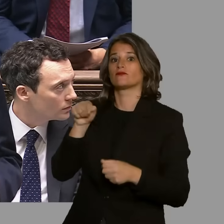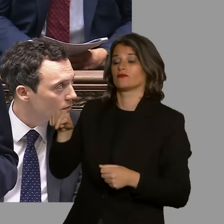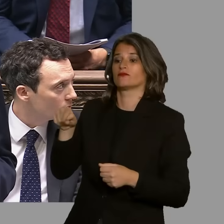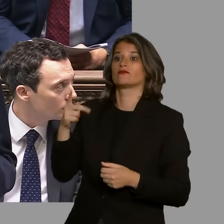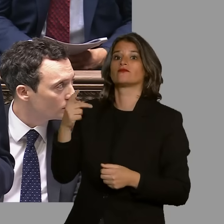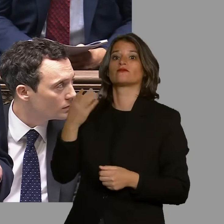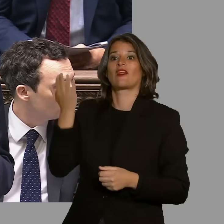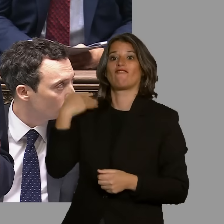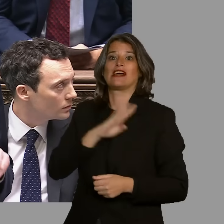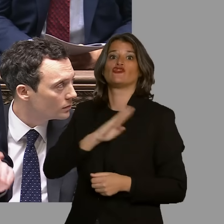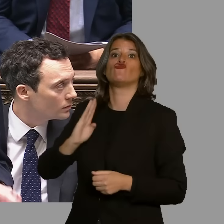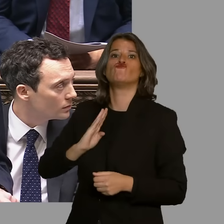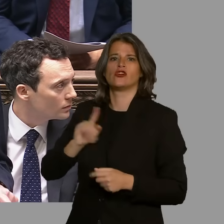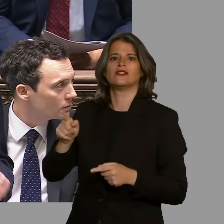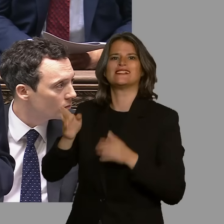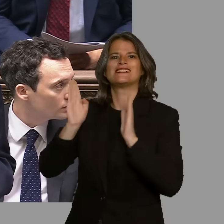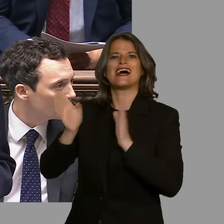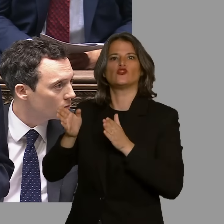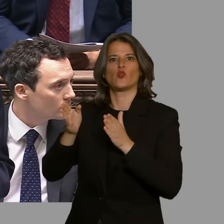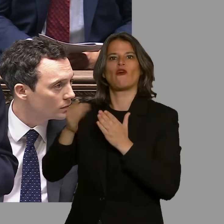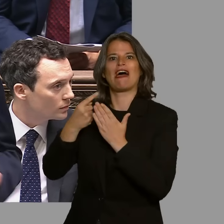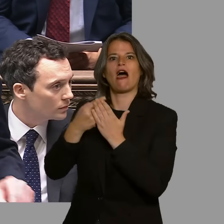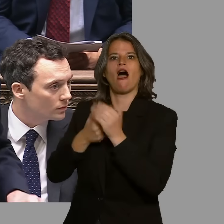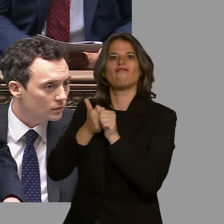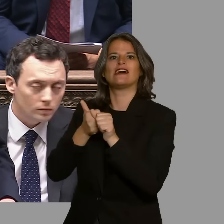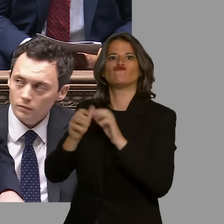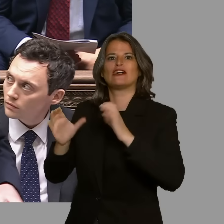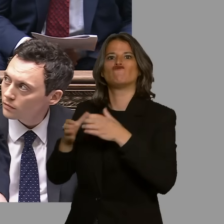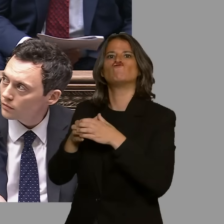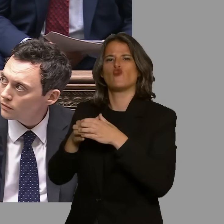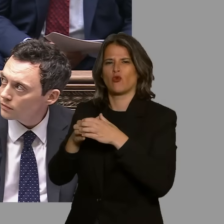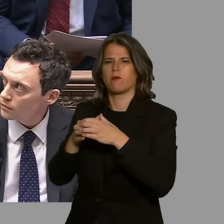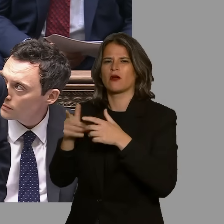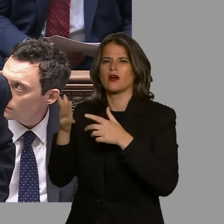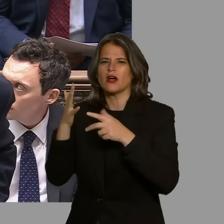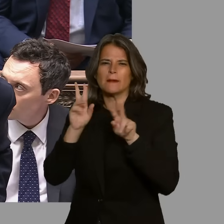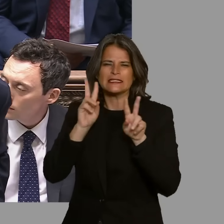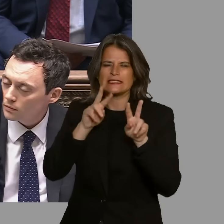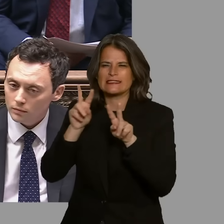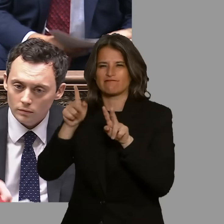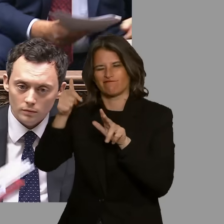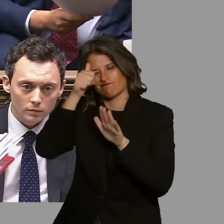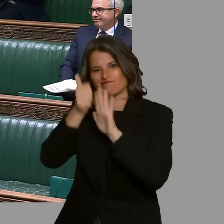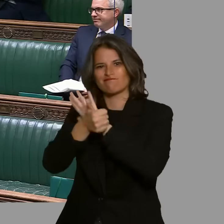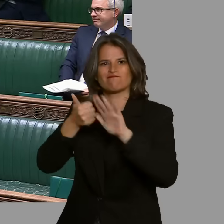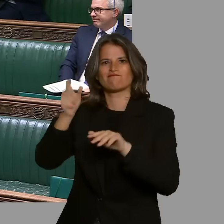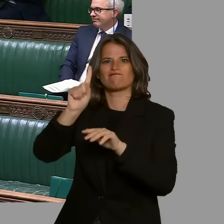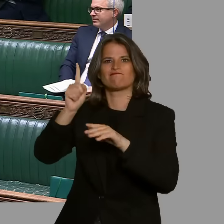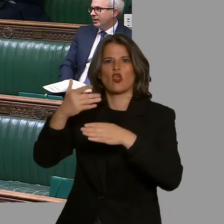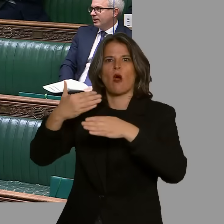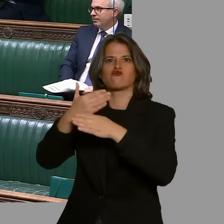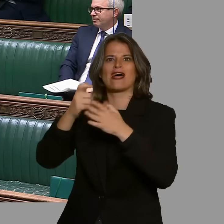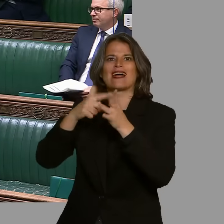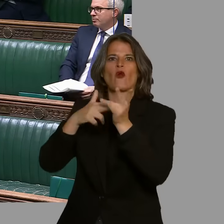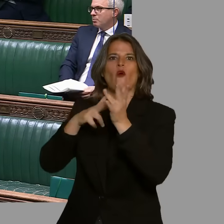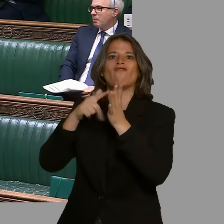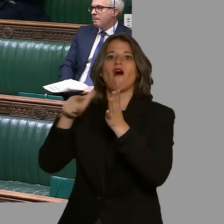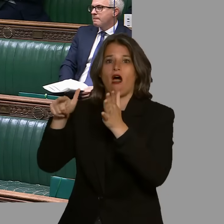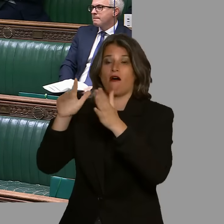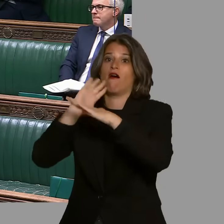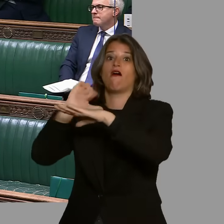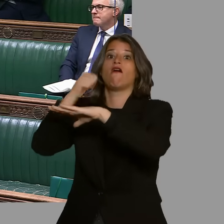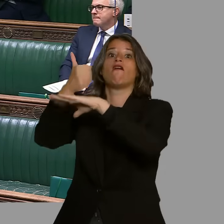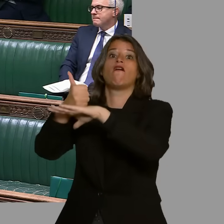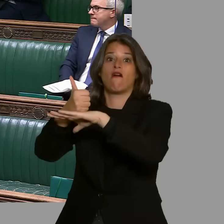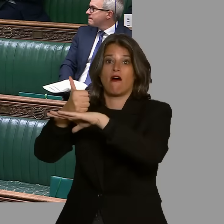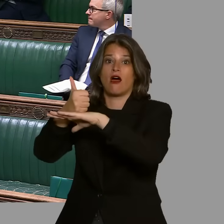And that allows the voice of veterans to be heard, and that will be covered by Clause 8 of the legislation. Blackman. Thank you, Mr. Speaker.